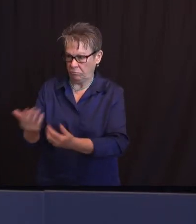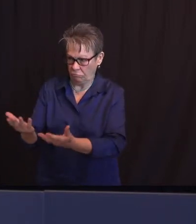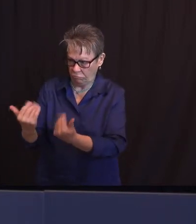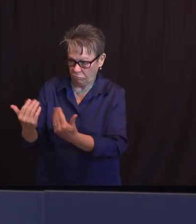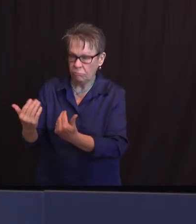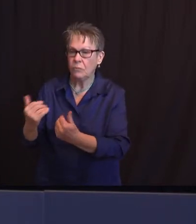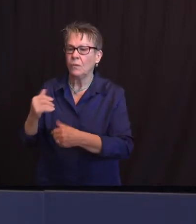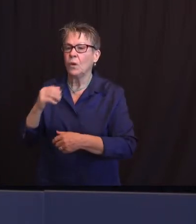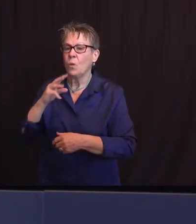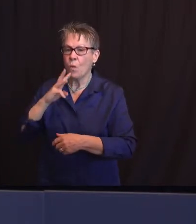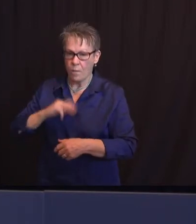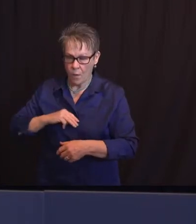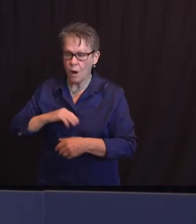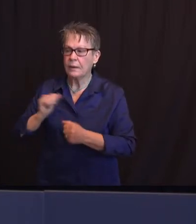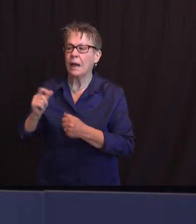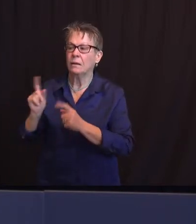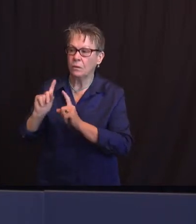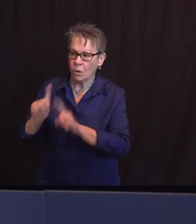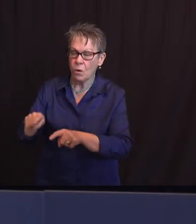a total of